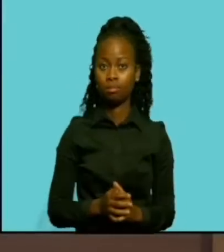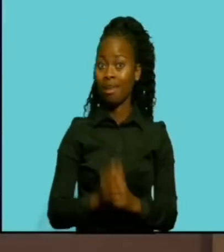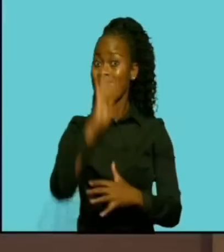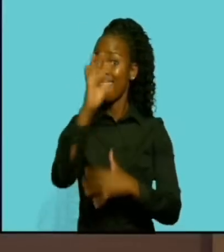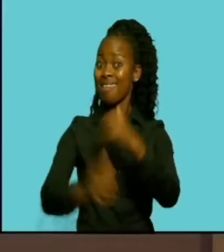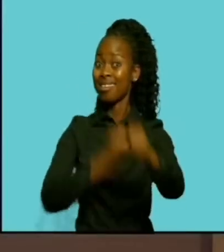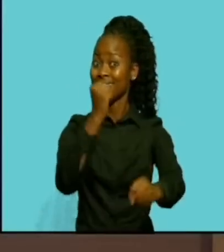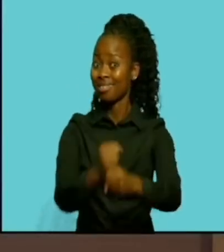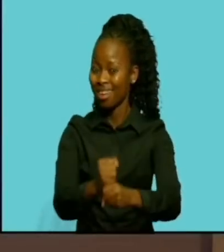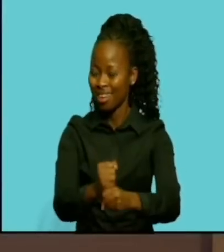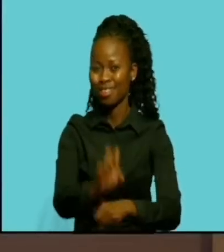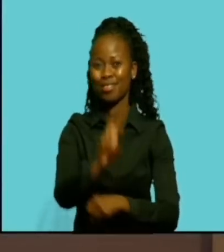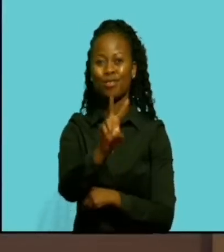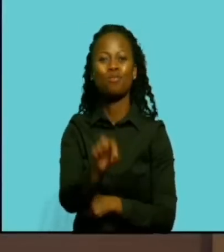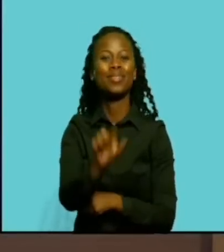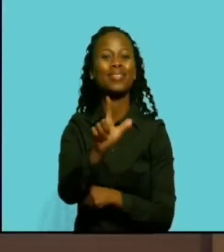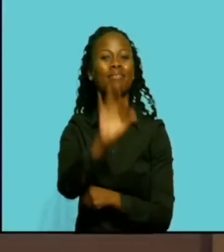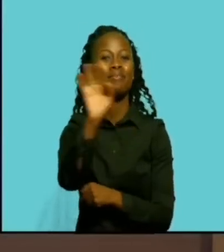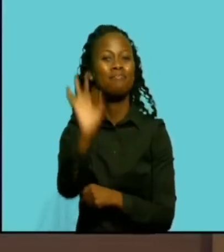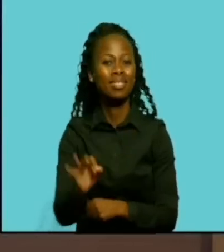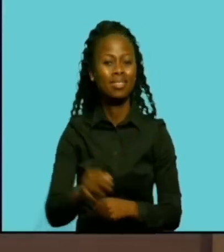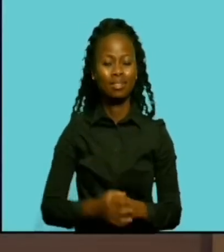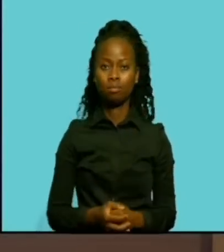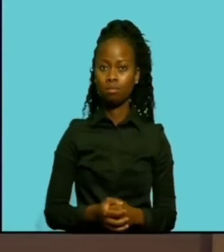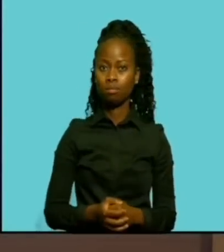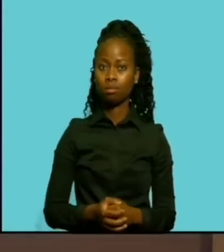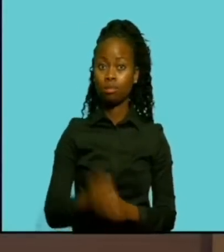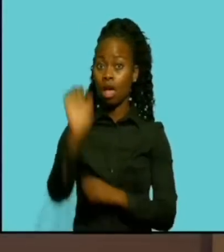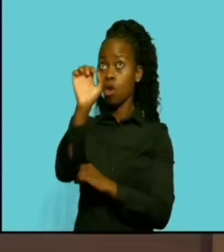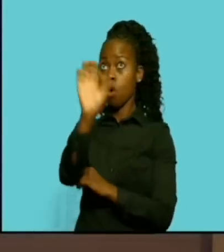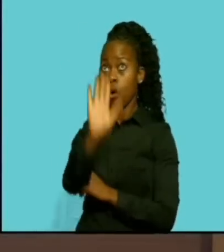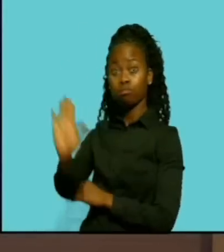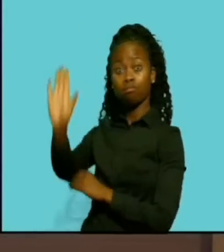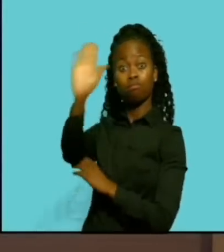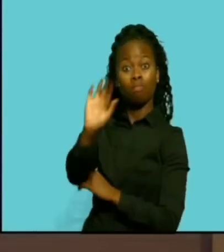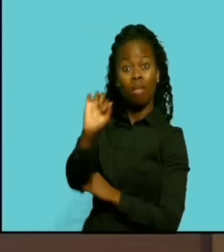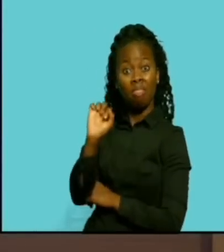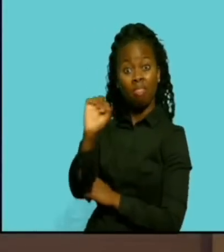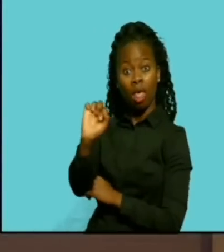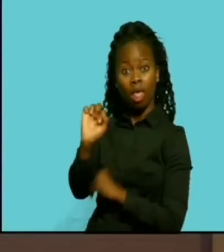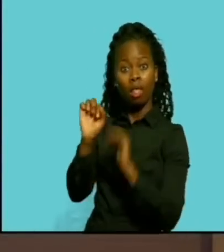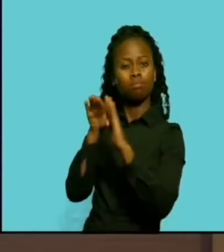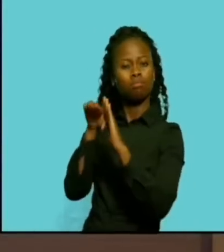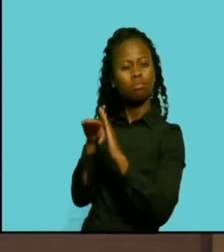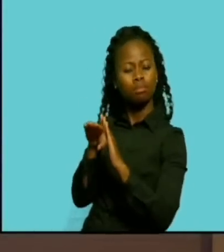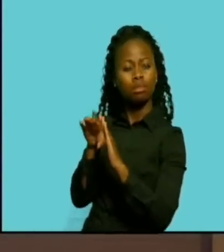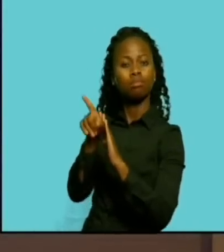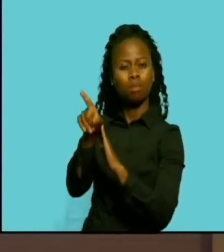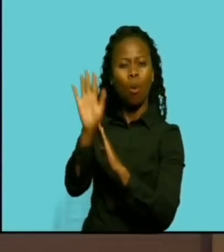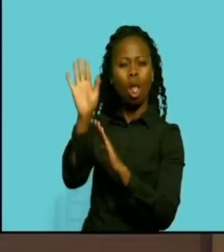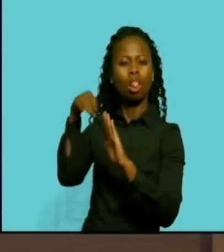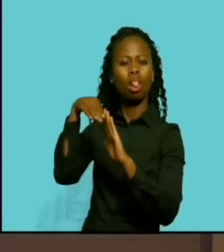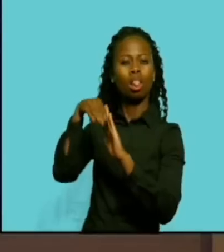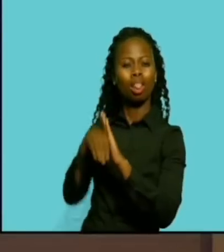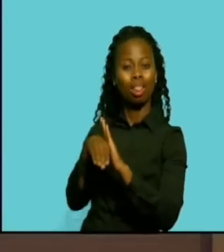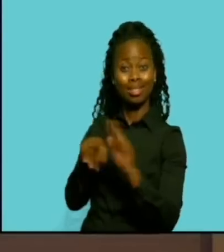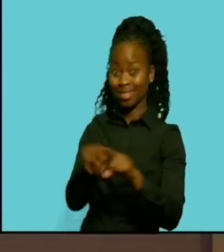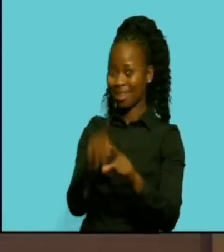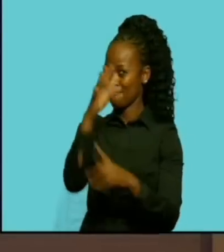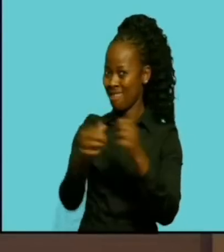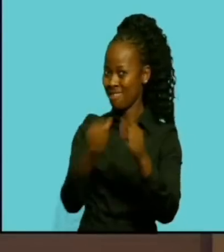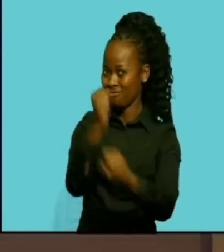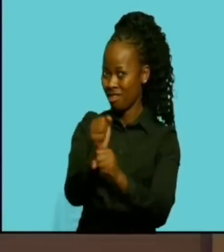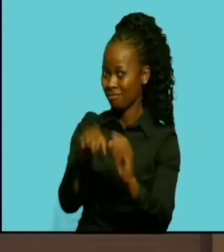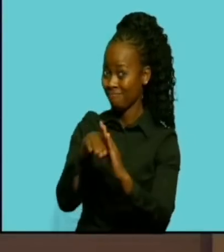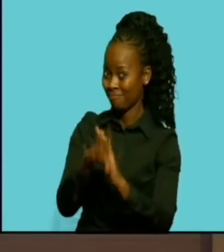economy of the euro area is also expected to weaken significantly this year and next. For